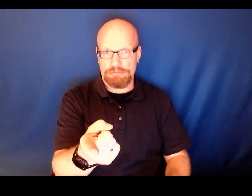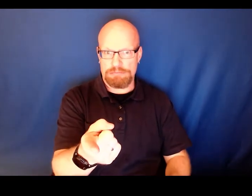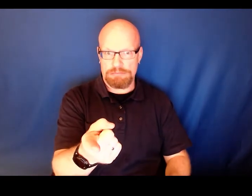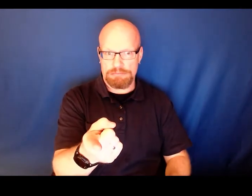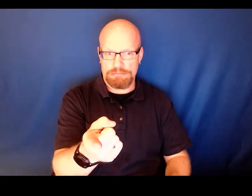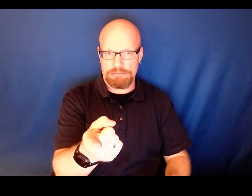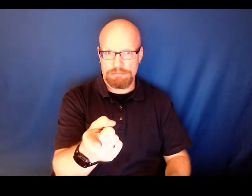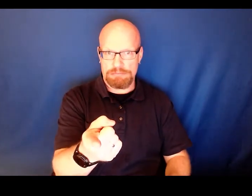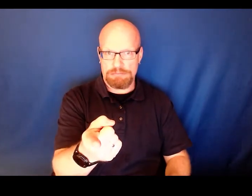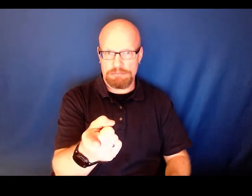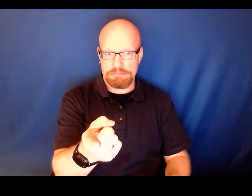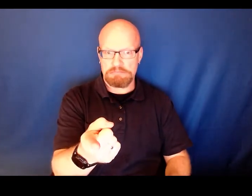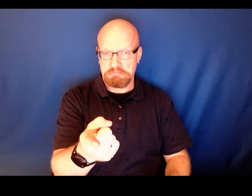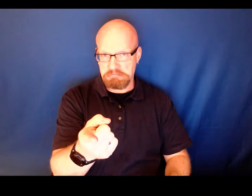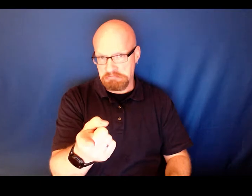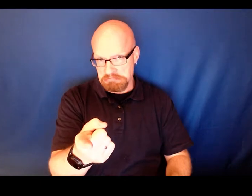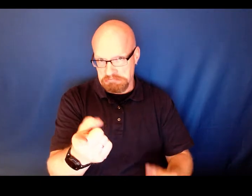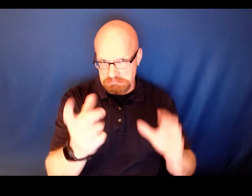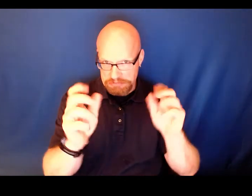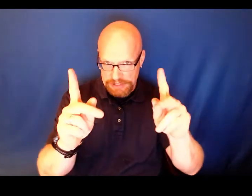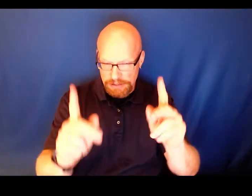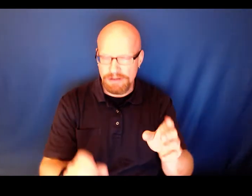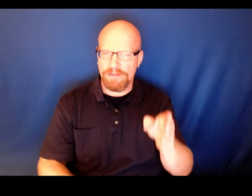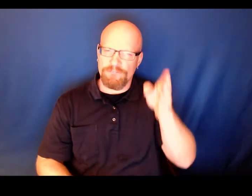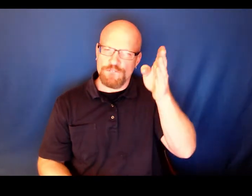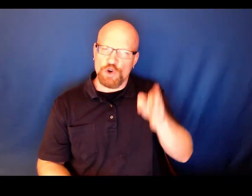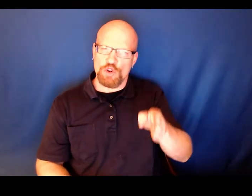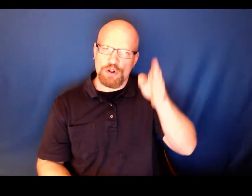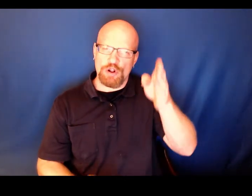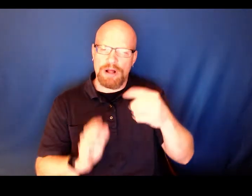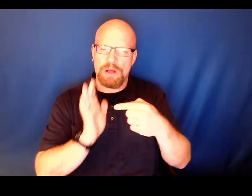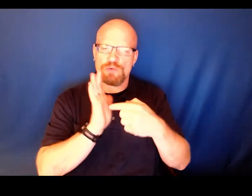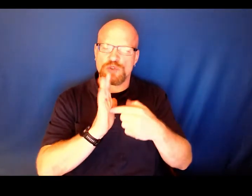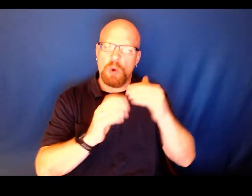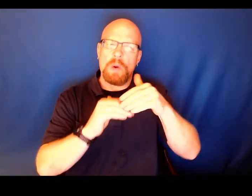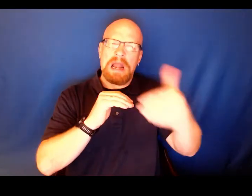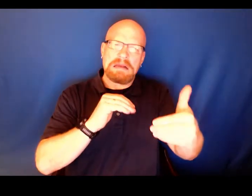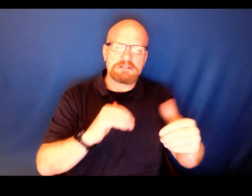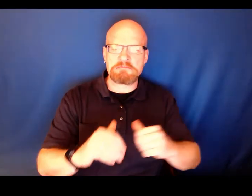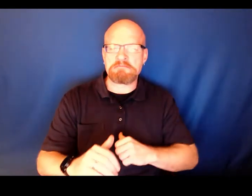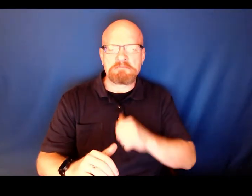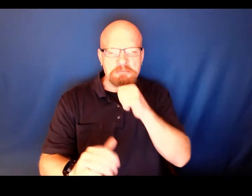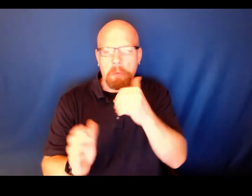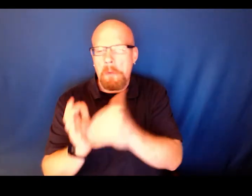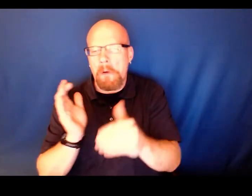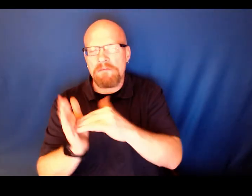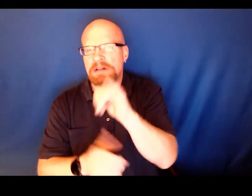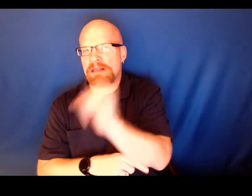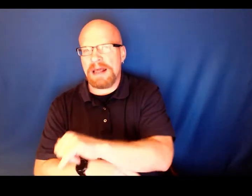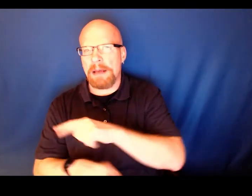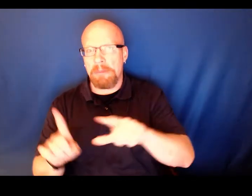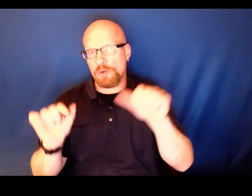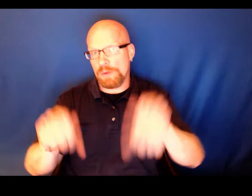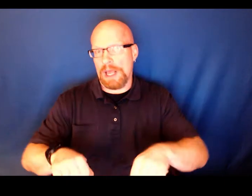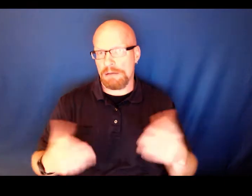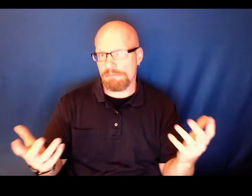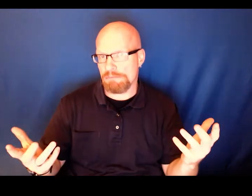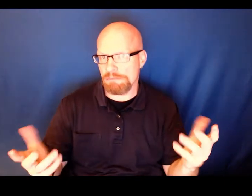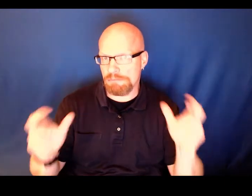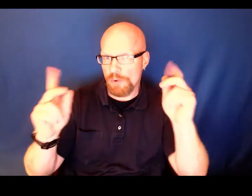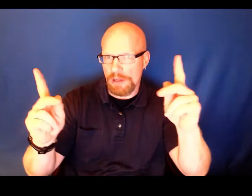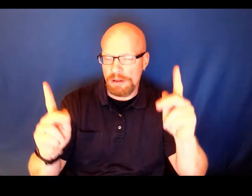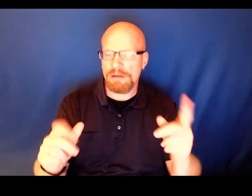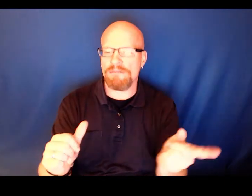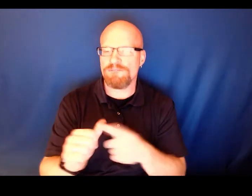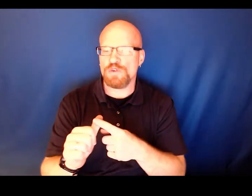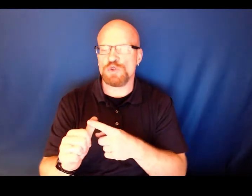horizontally is how you look at it here. All right. Vertically, I'll show you after we finish the horizontal. I don't often do it vertically, but